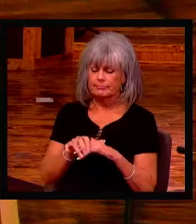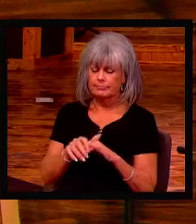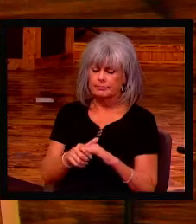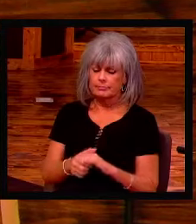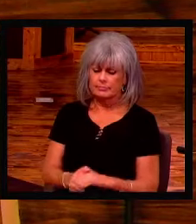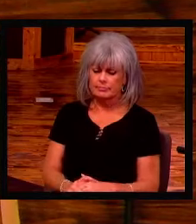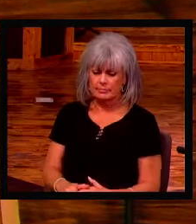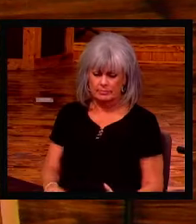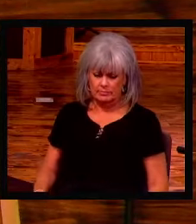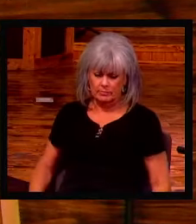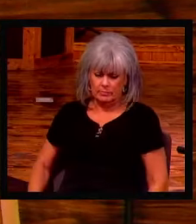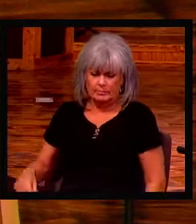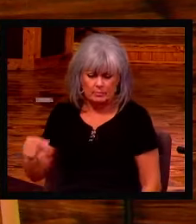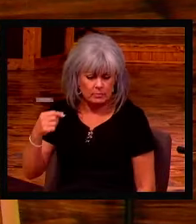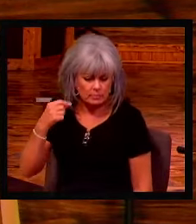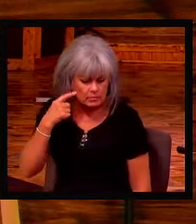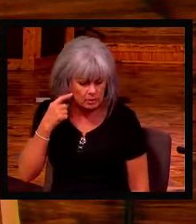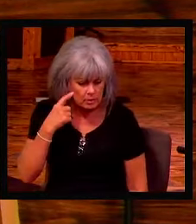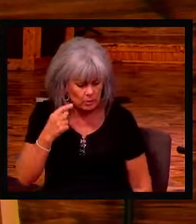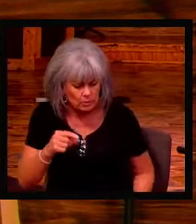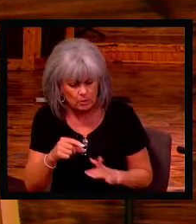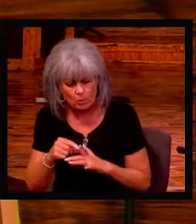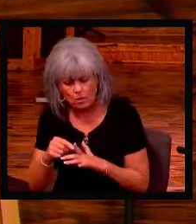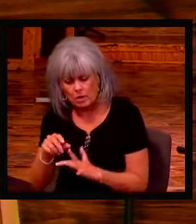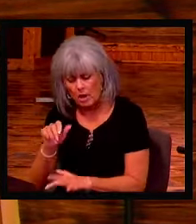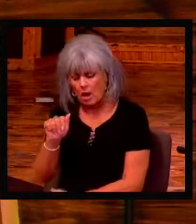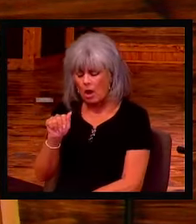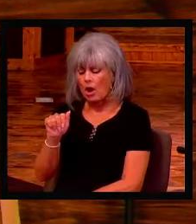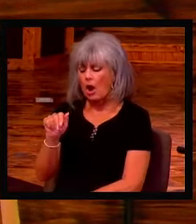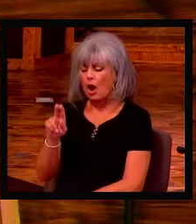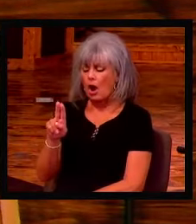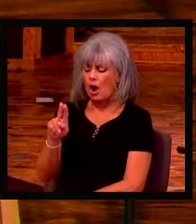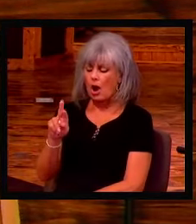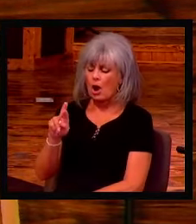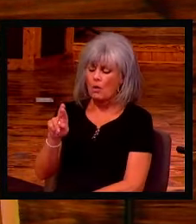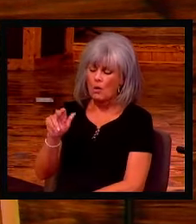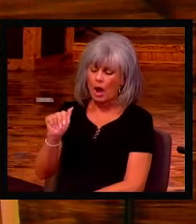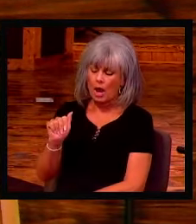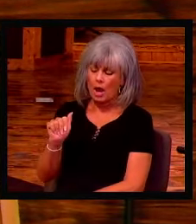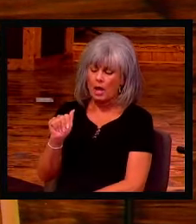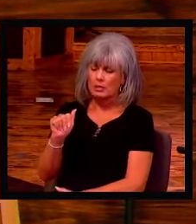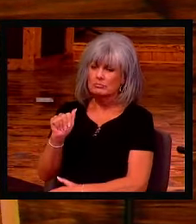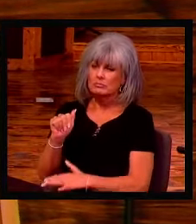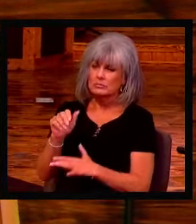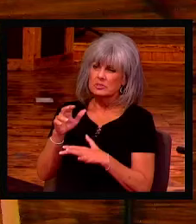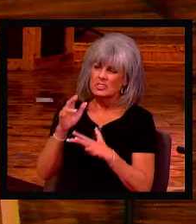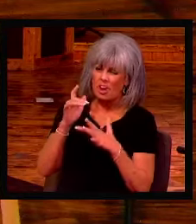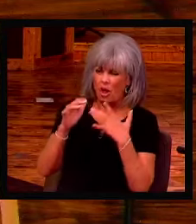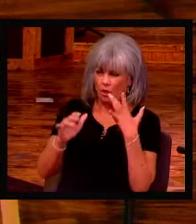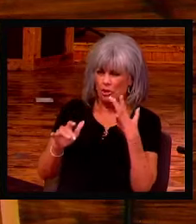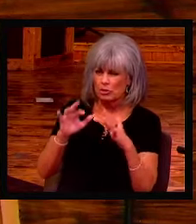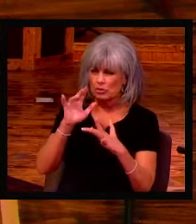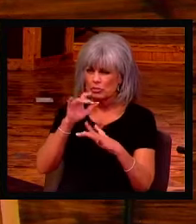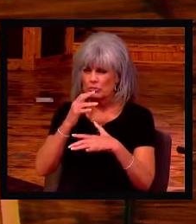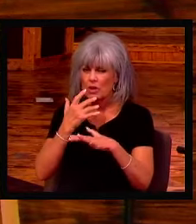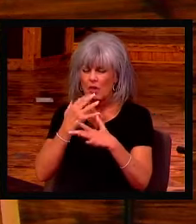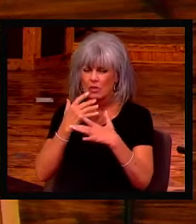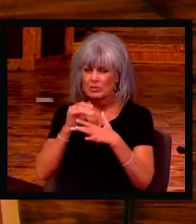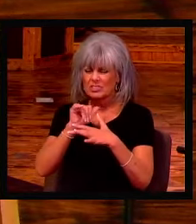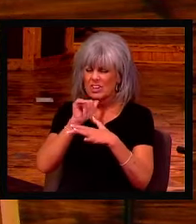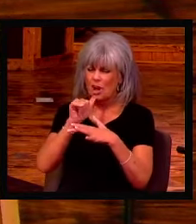Okay. You've heard of the word aura. Well, those are colors, and they're there, and they're not really